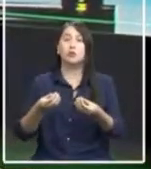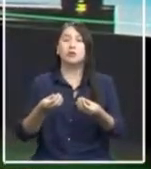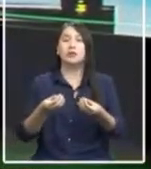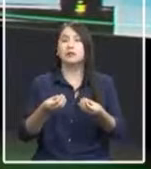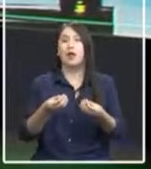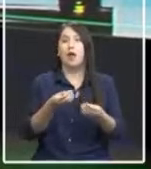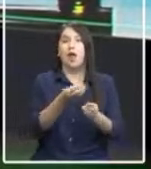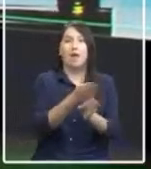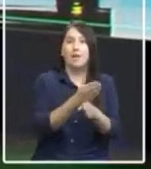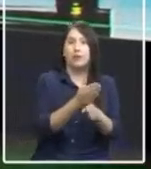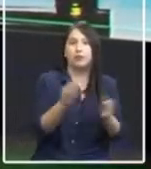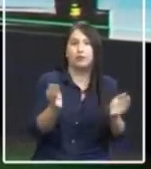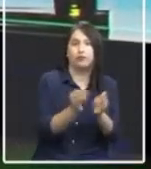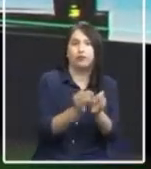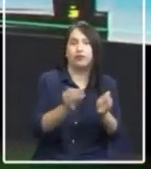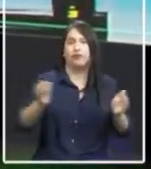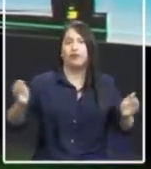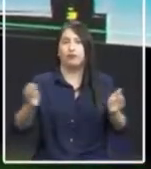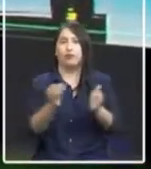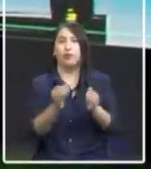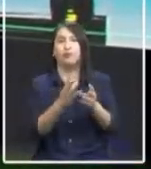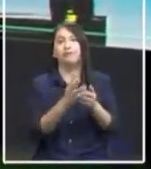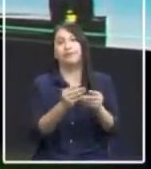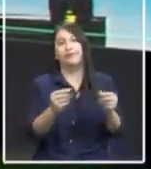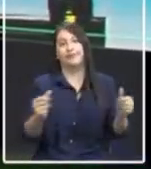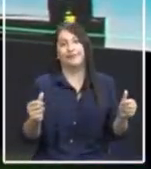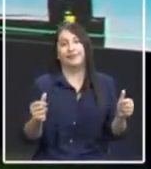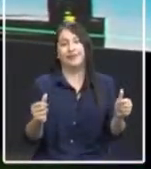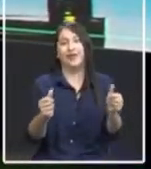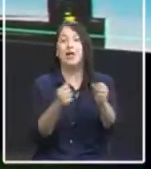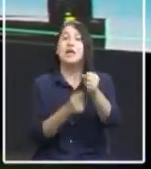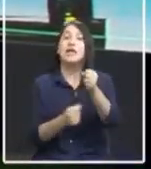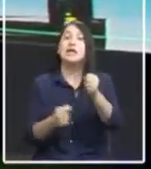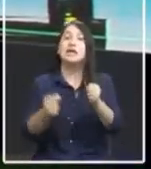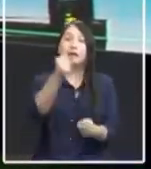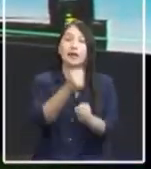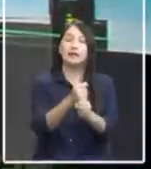and also the bottom of the sea